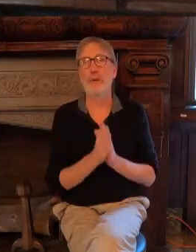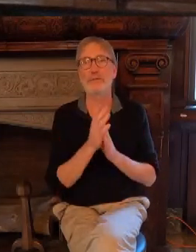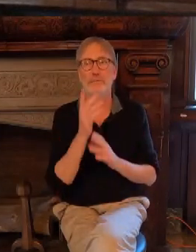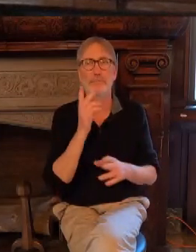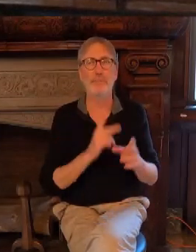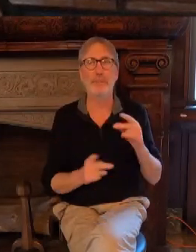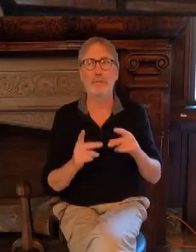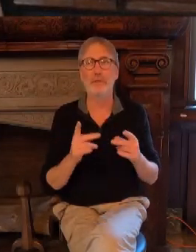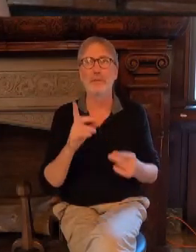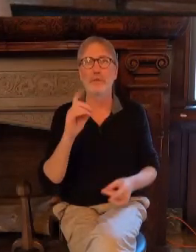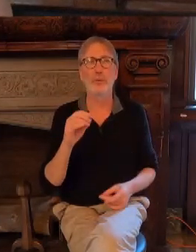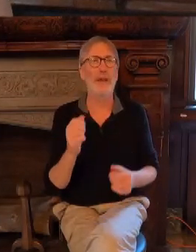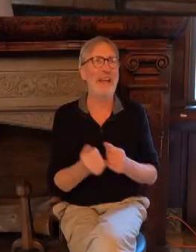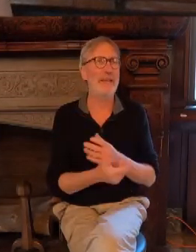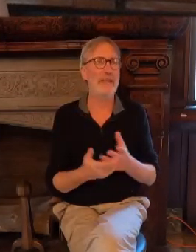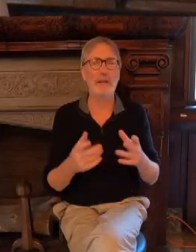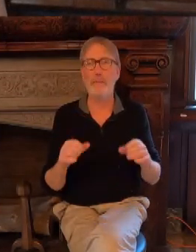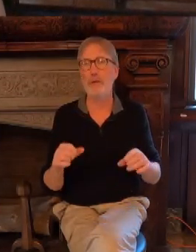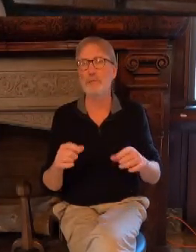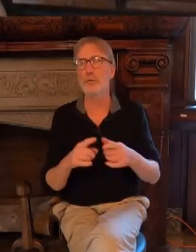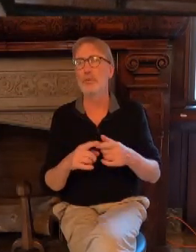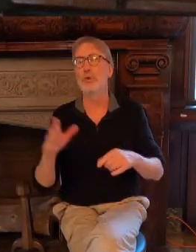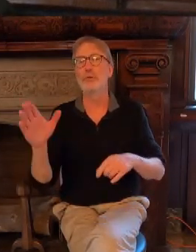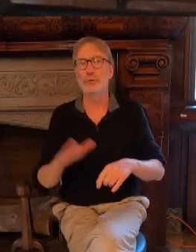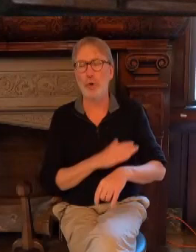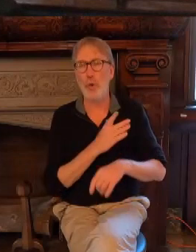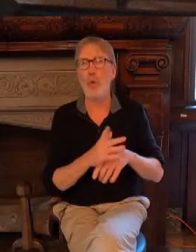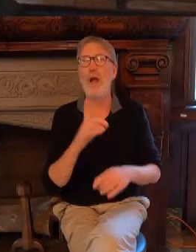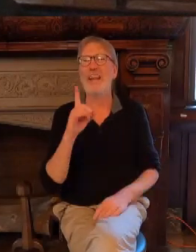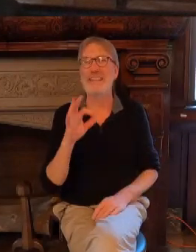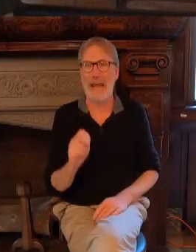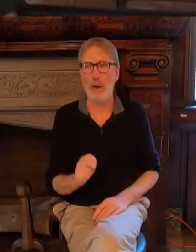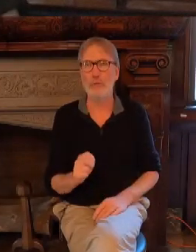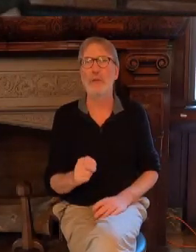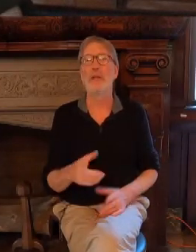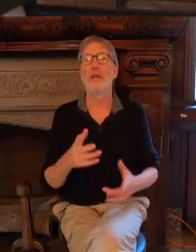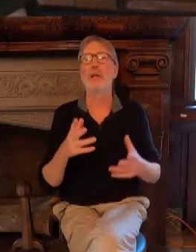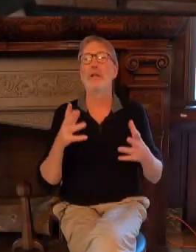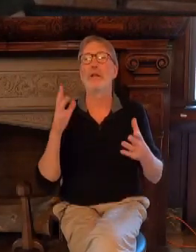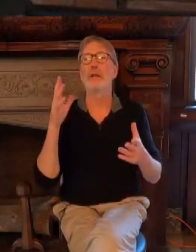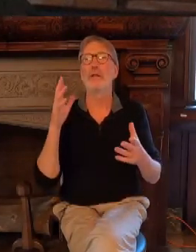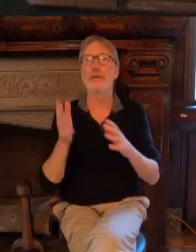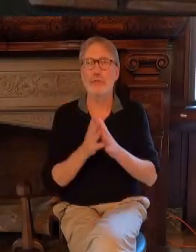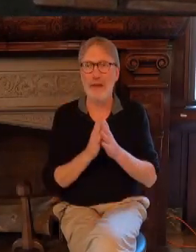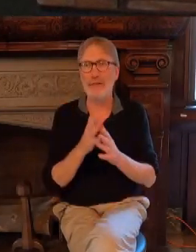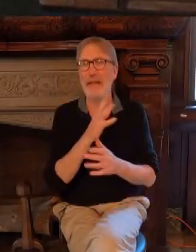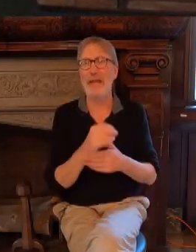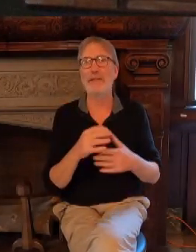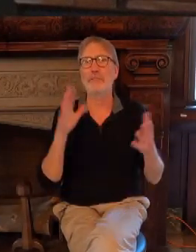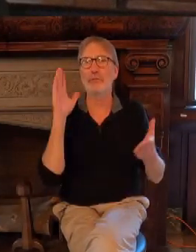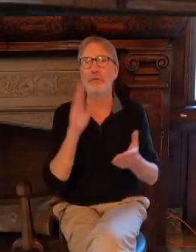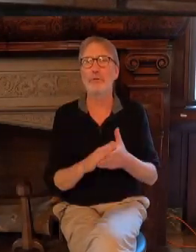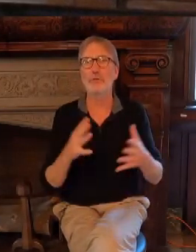from people to do anything we can slow people down and reduce the amount of crashes that we're seeing around the city.